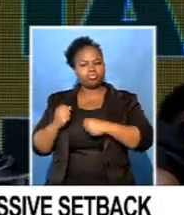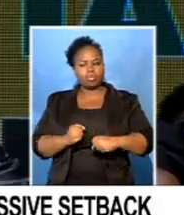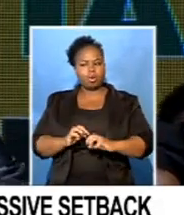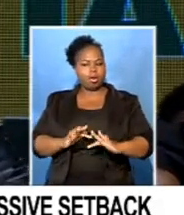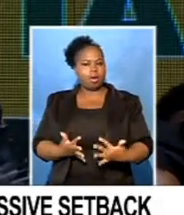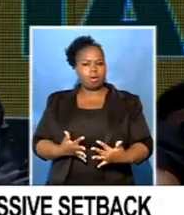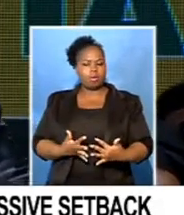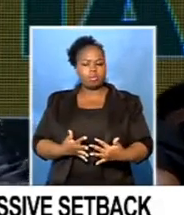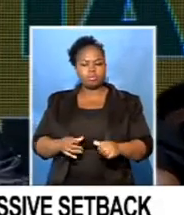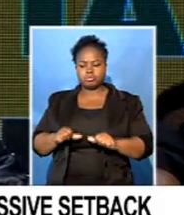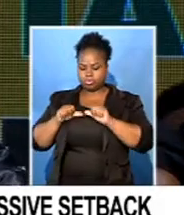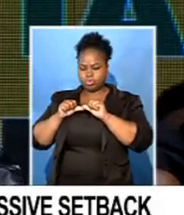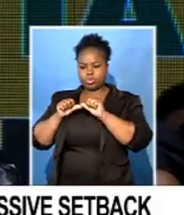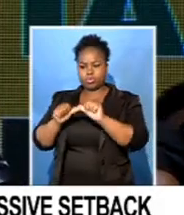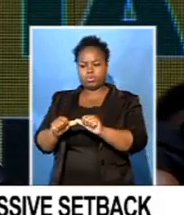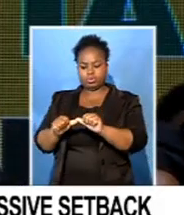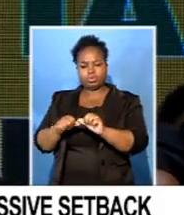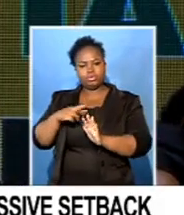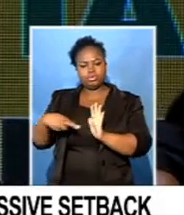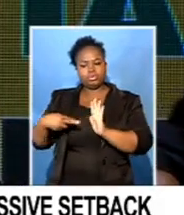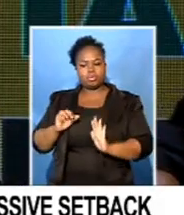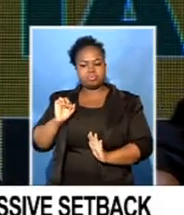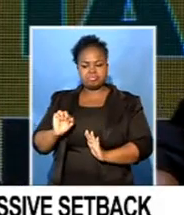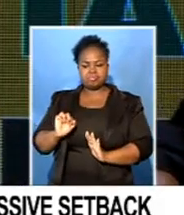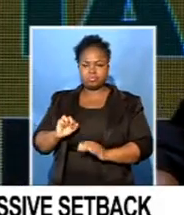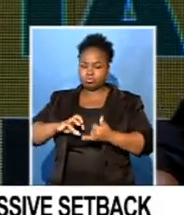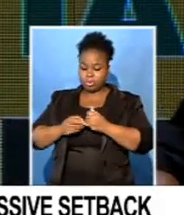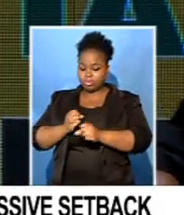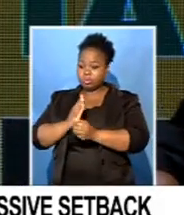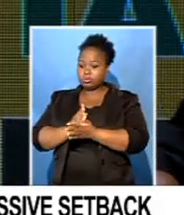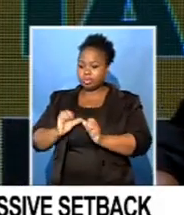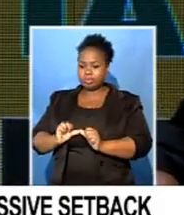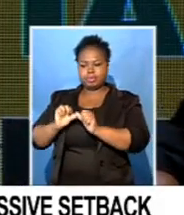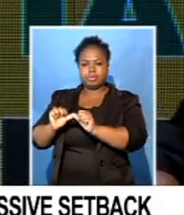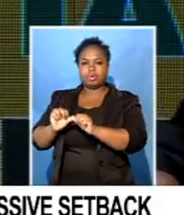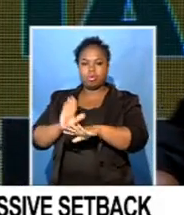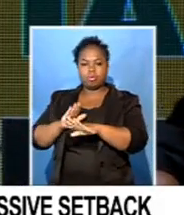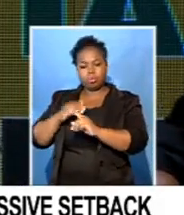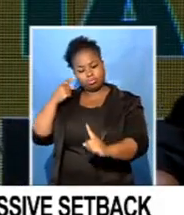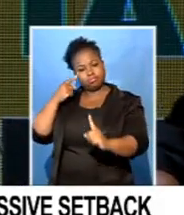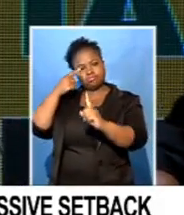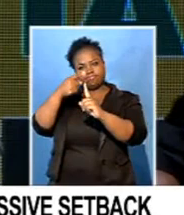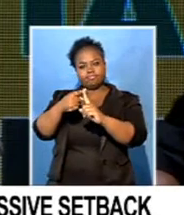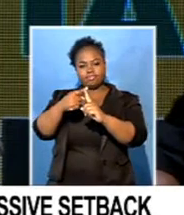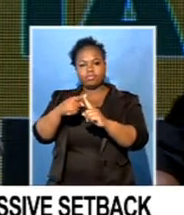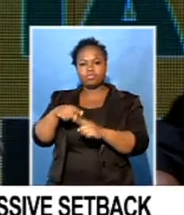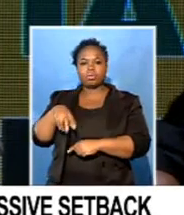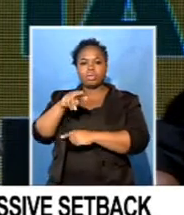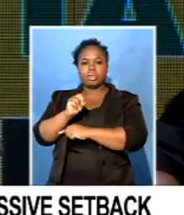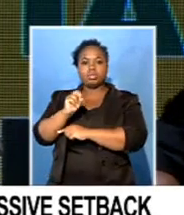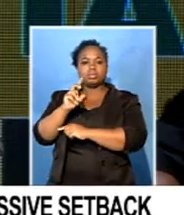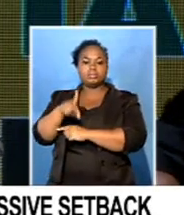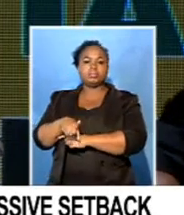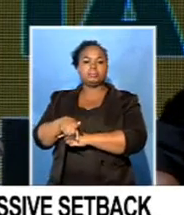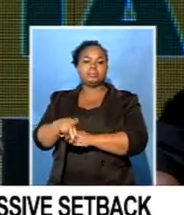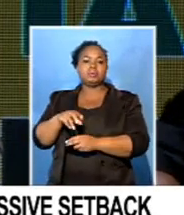that it continues its role of advancing the goals of the National